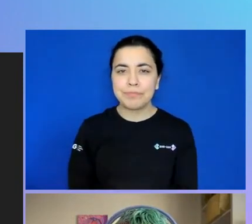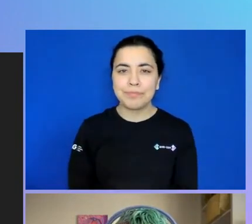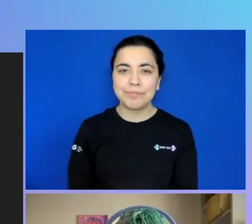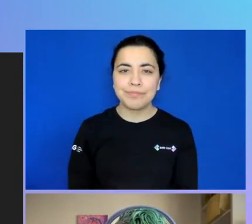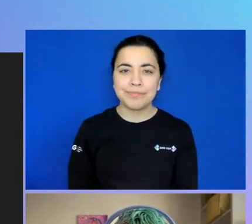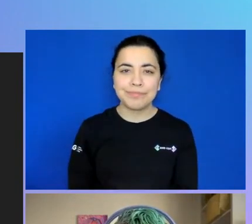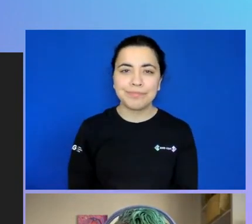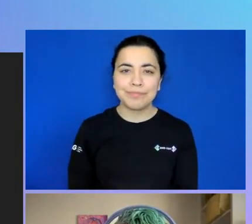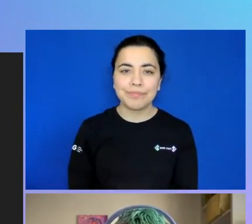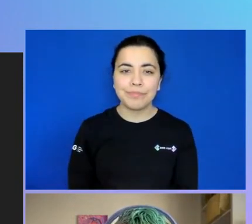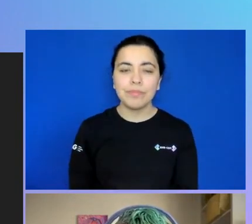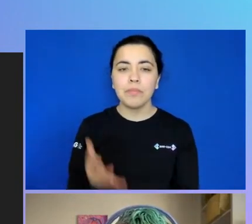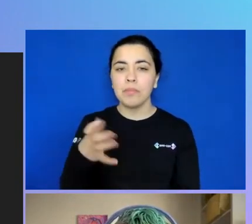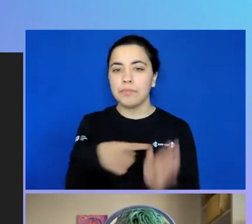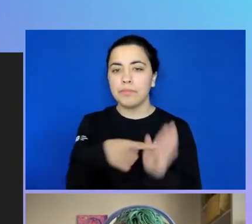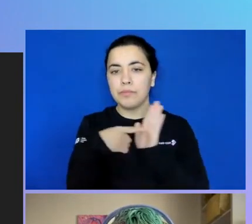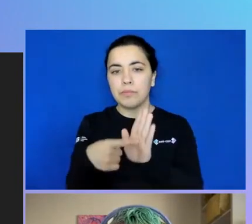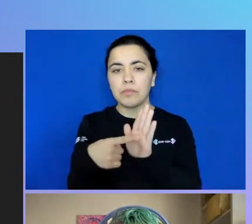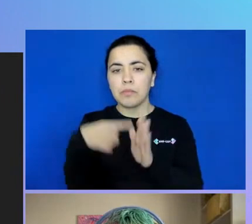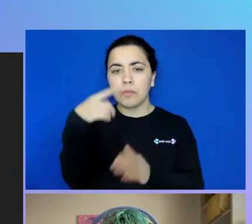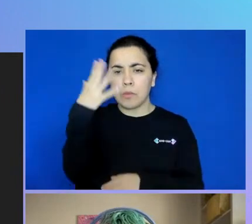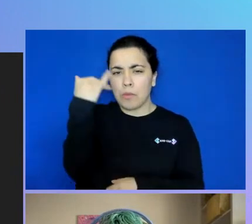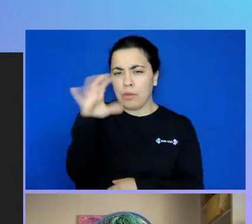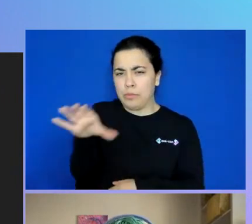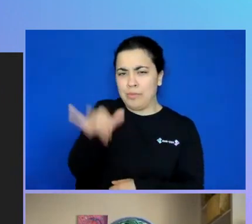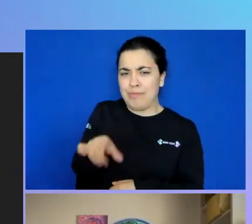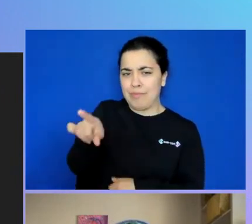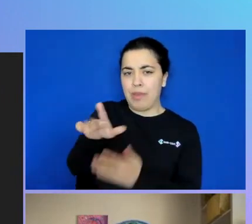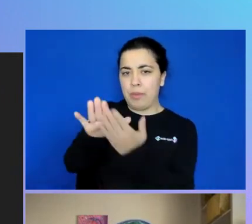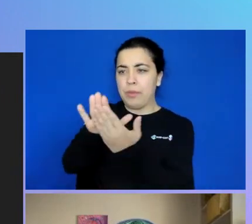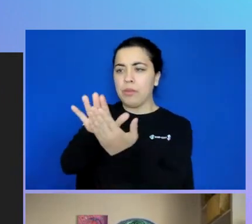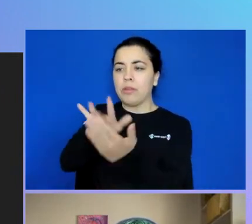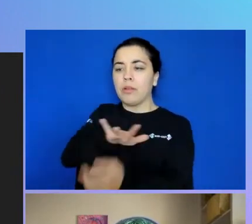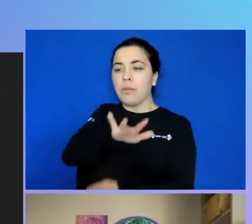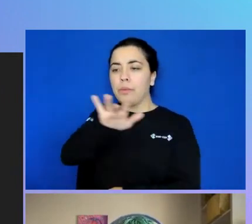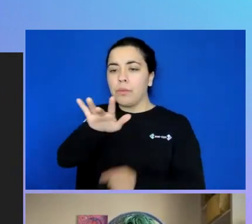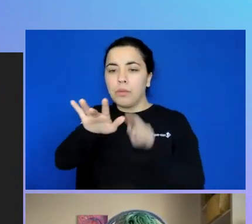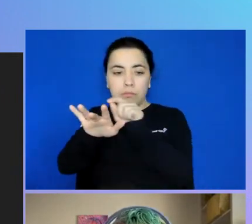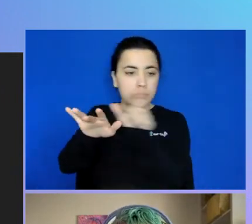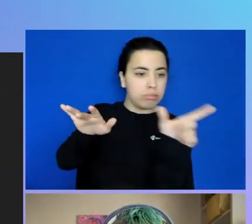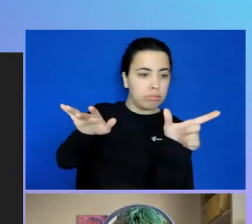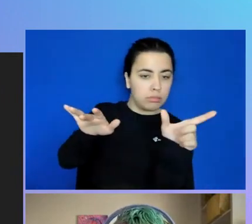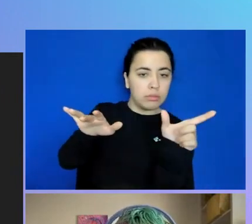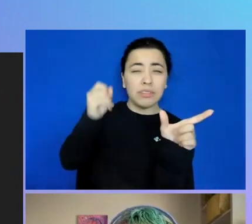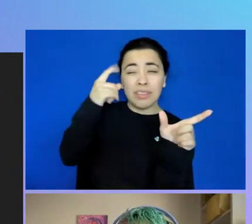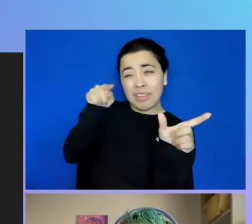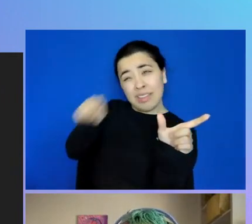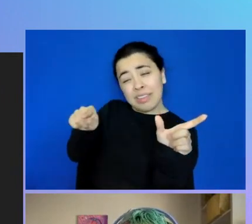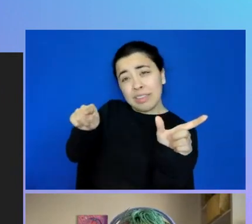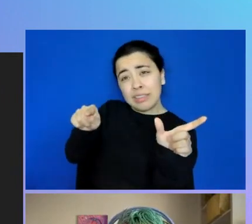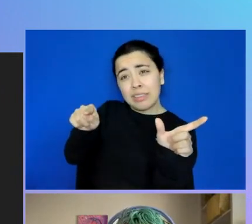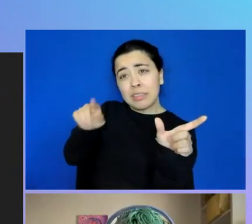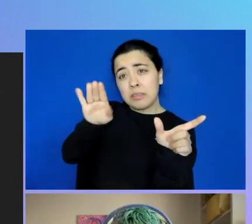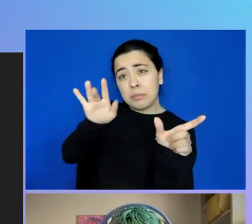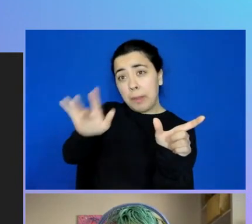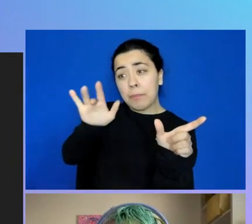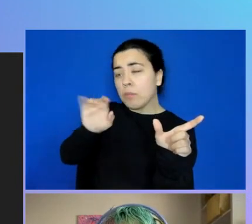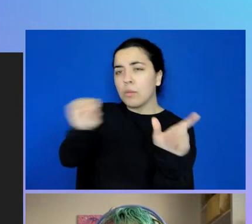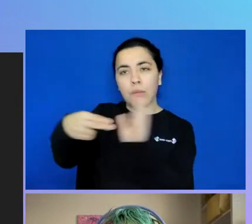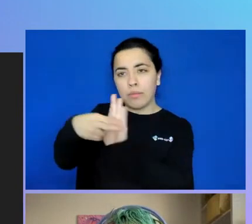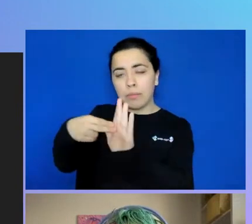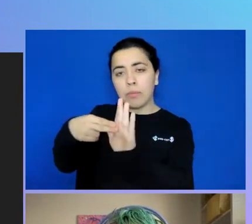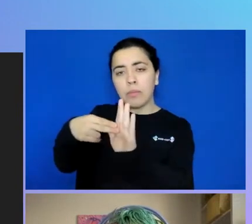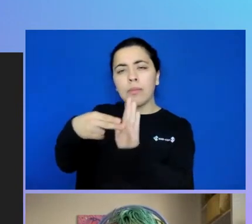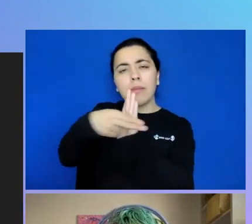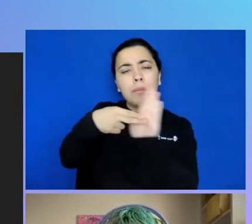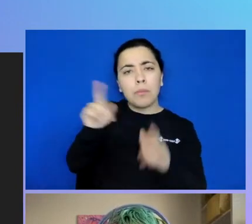So I just wanted to point out that the reasoning for this is that since the button itself doesn't have a label, our tooltip is what's labeling it,